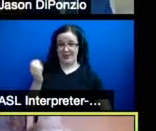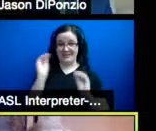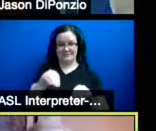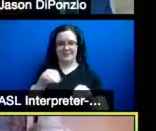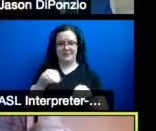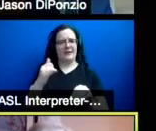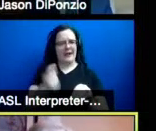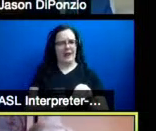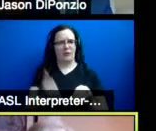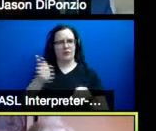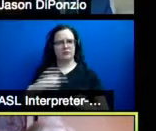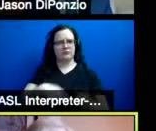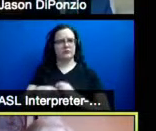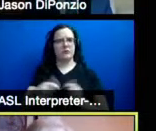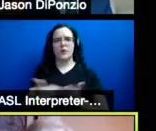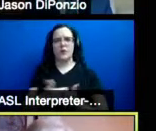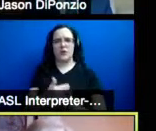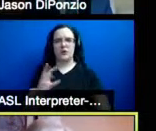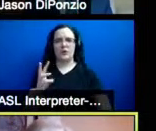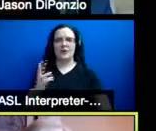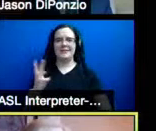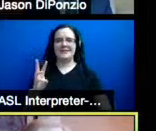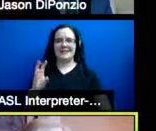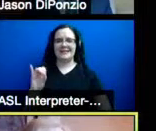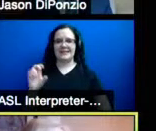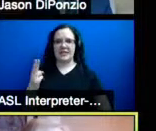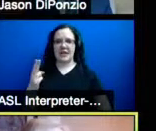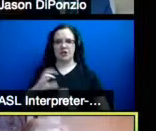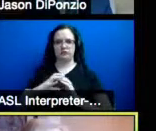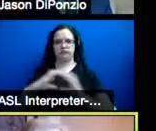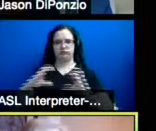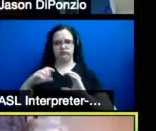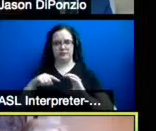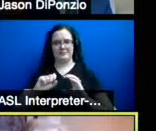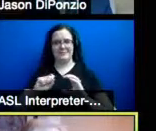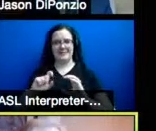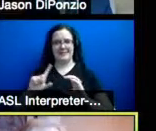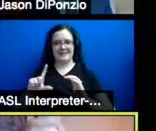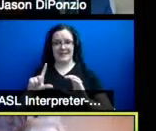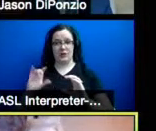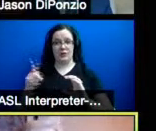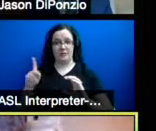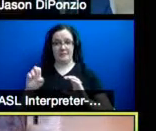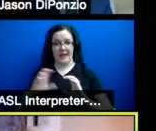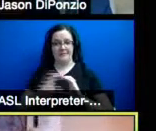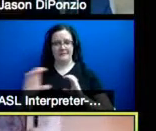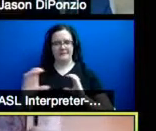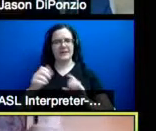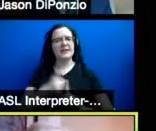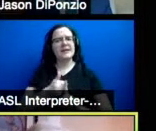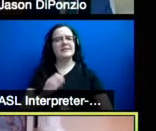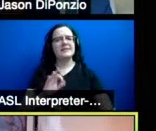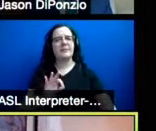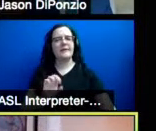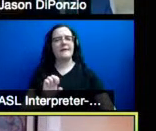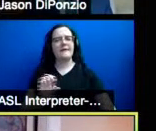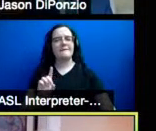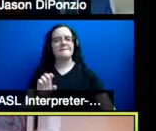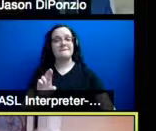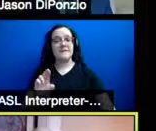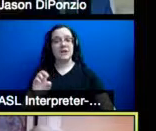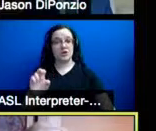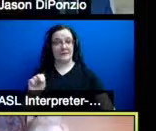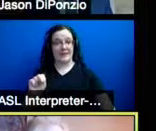new 16-inch steel pipe. This is a feeder main, which serves approximately 500 RG&E customers